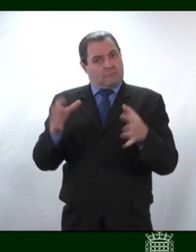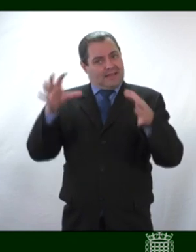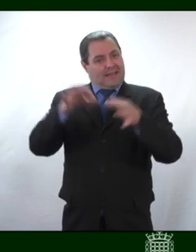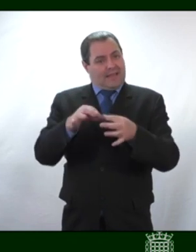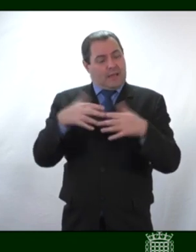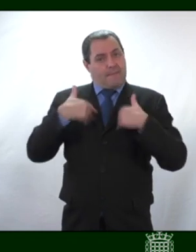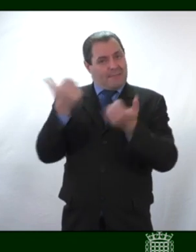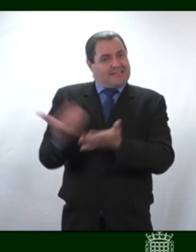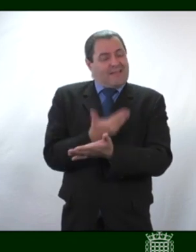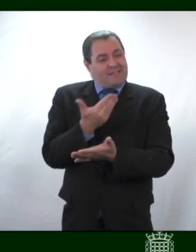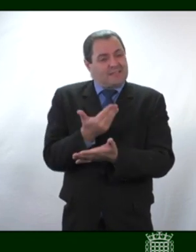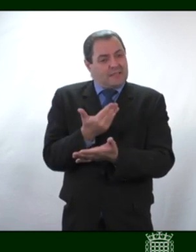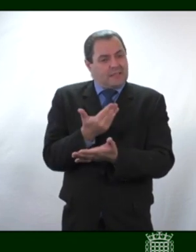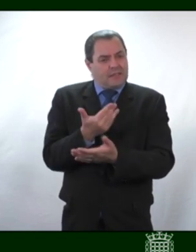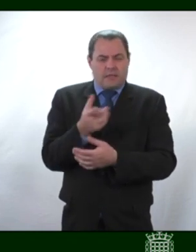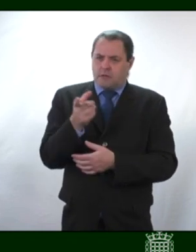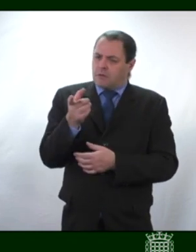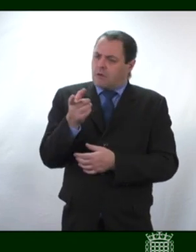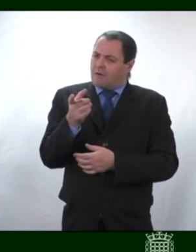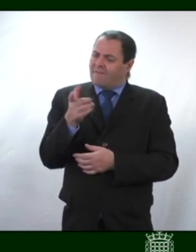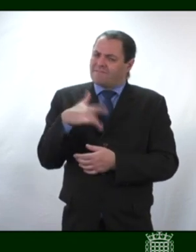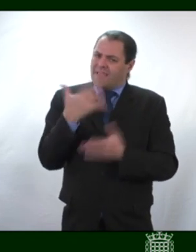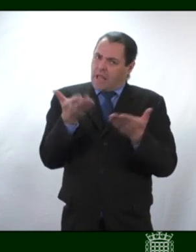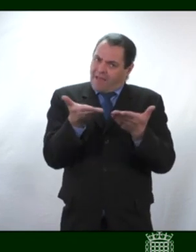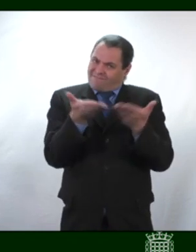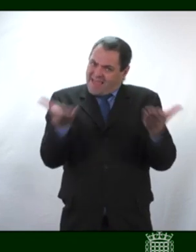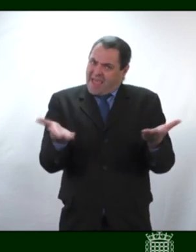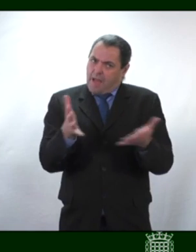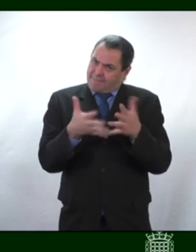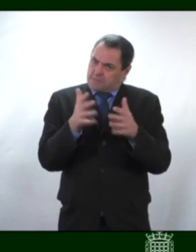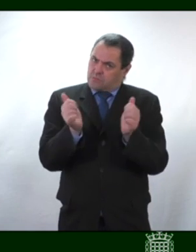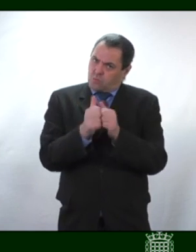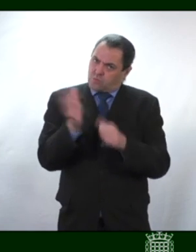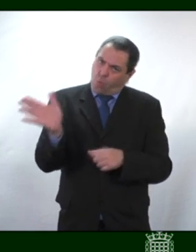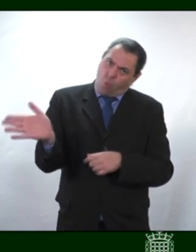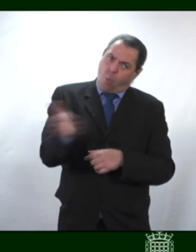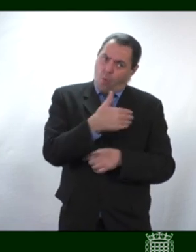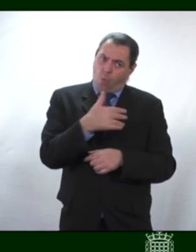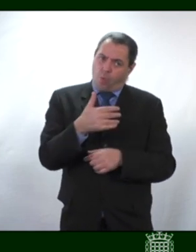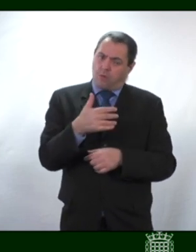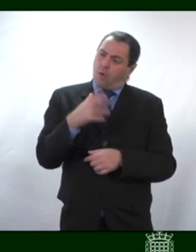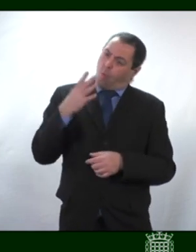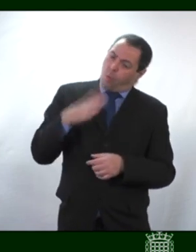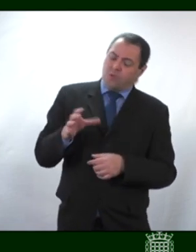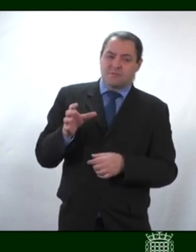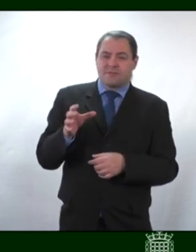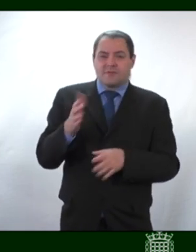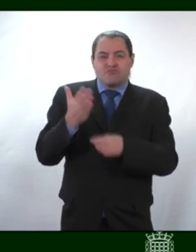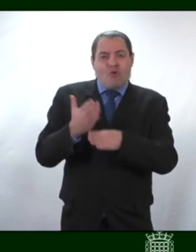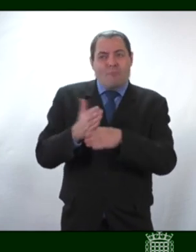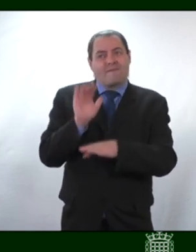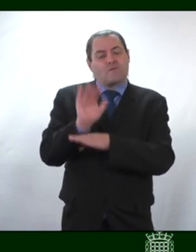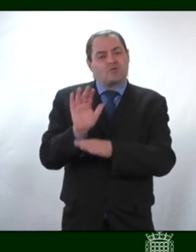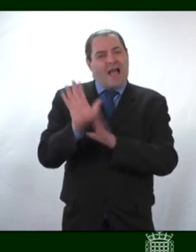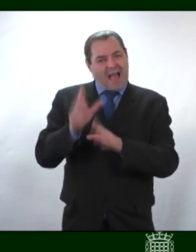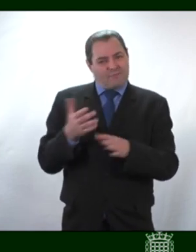heard the reason why it's inadequate in one place. If we want to have employment in the future, we need to have employers, and getting help to those who need to keep their businesses